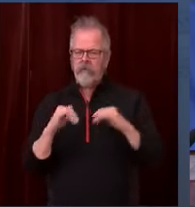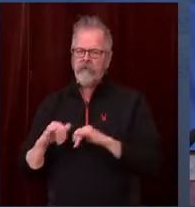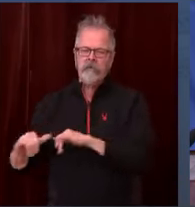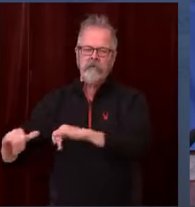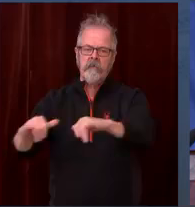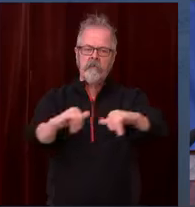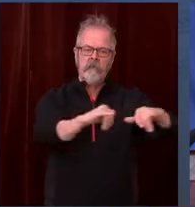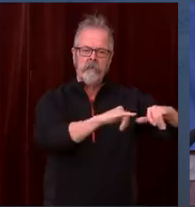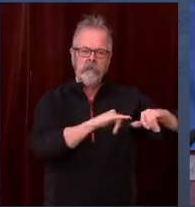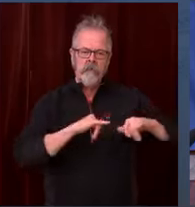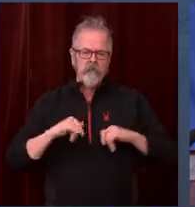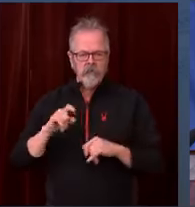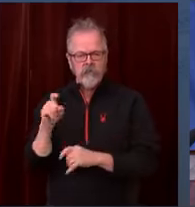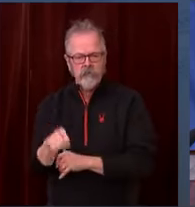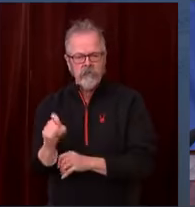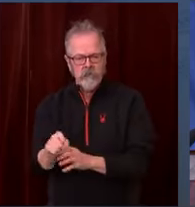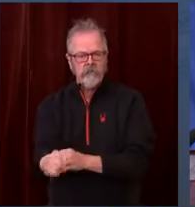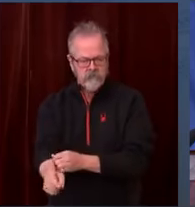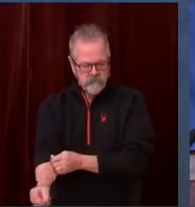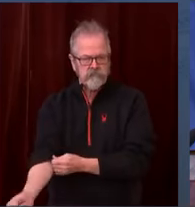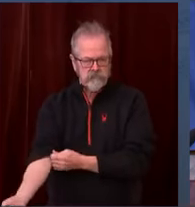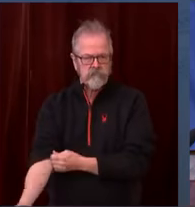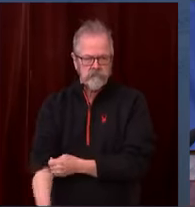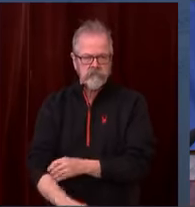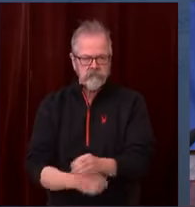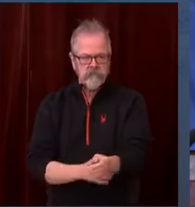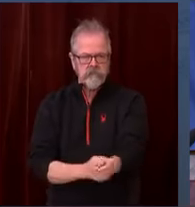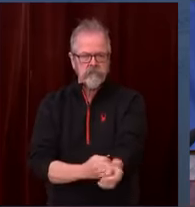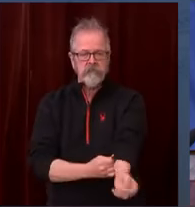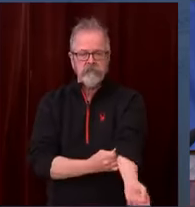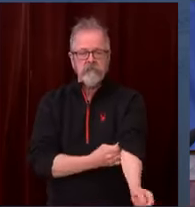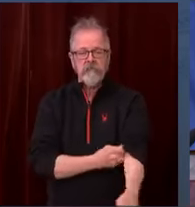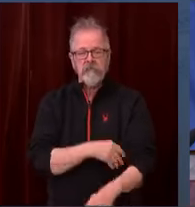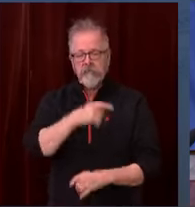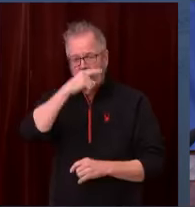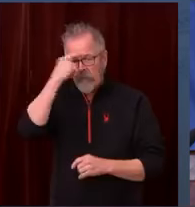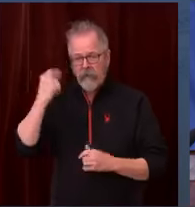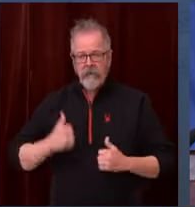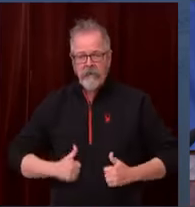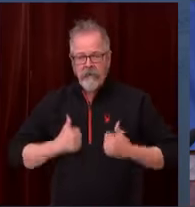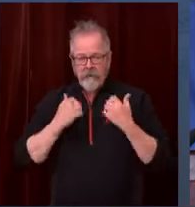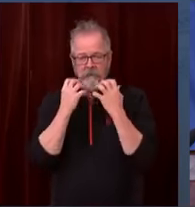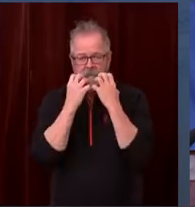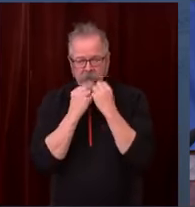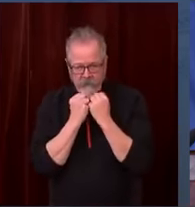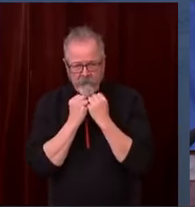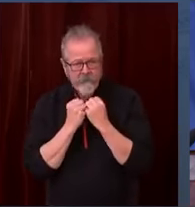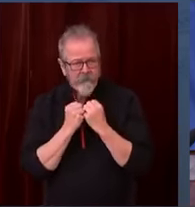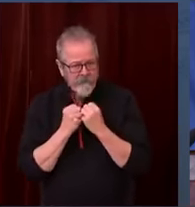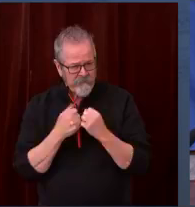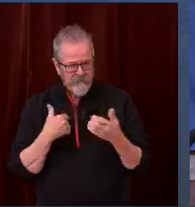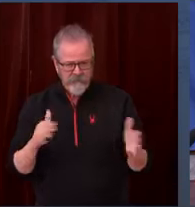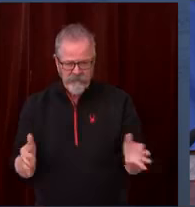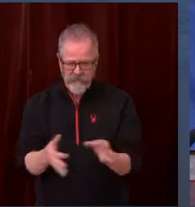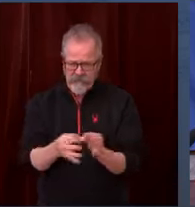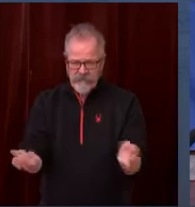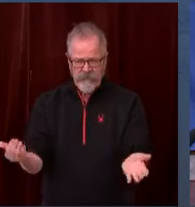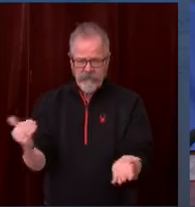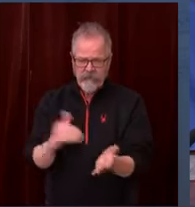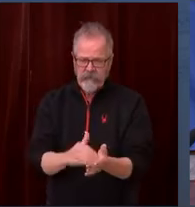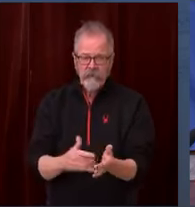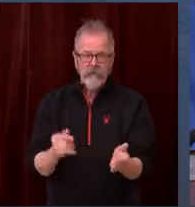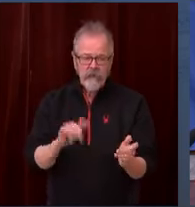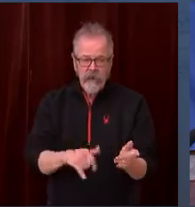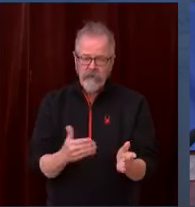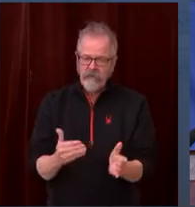Matter. Our commitment to equity also extends to Indigenous and all people of color in our state.